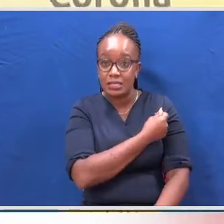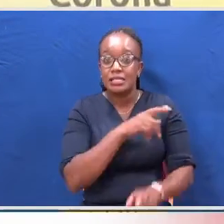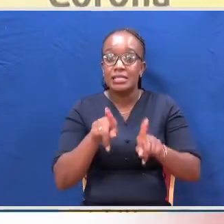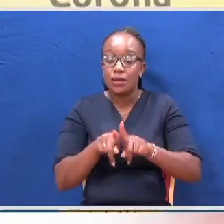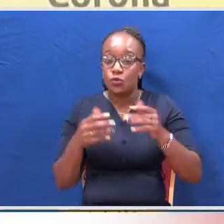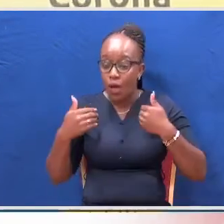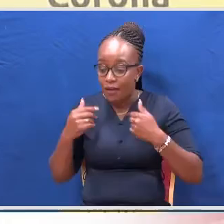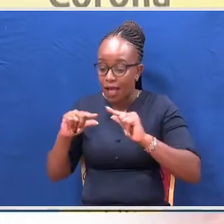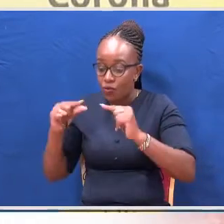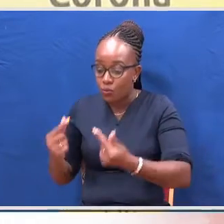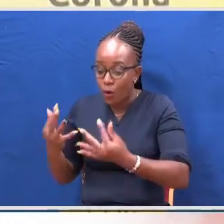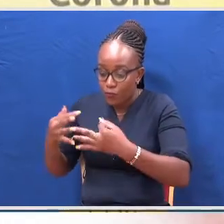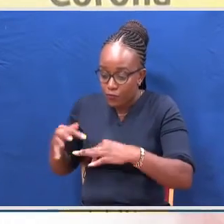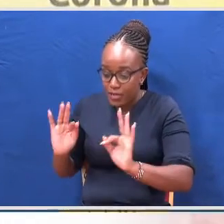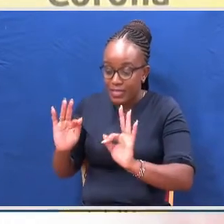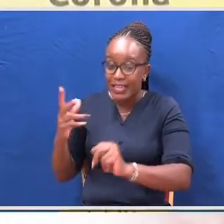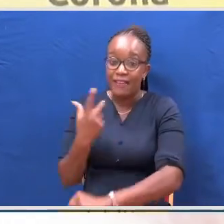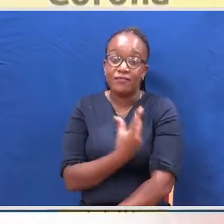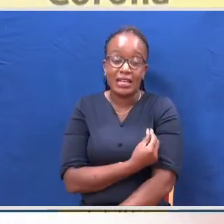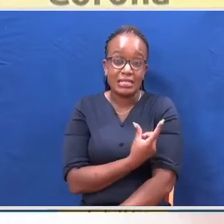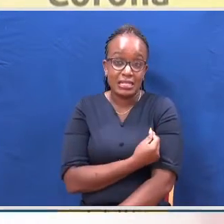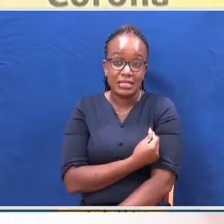free vaccines. We cannot